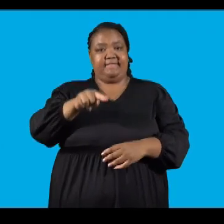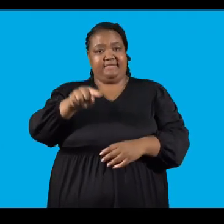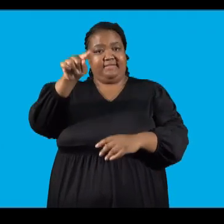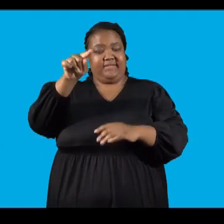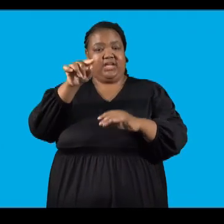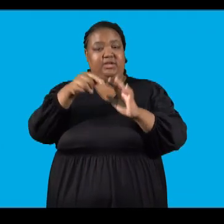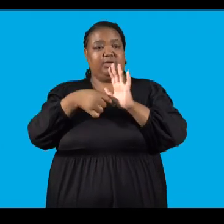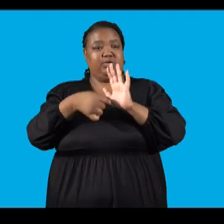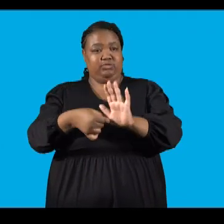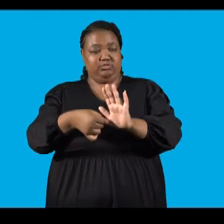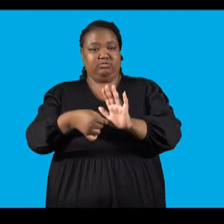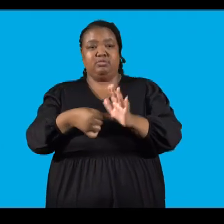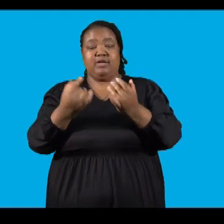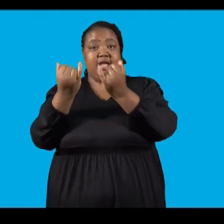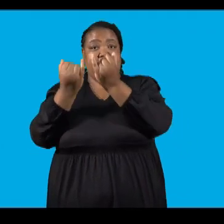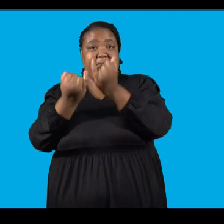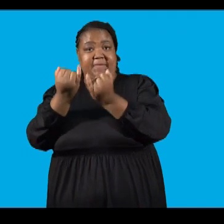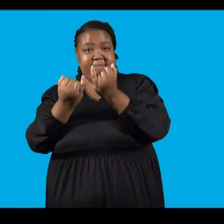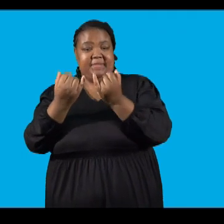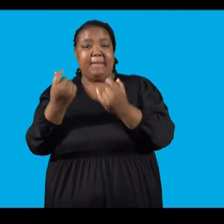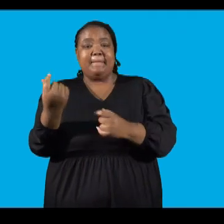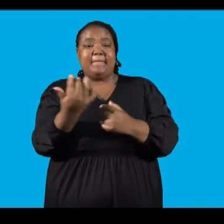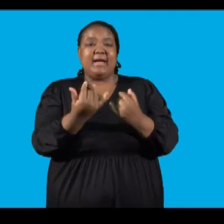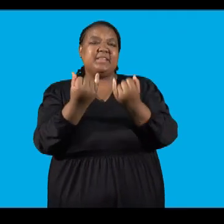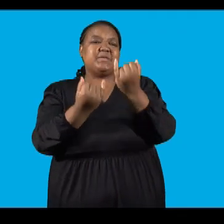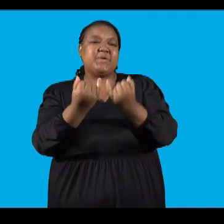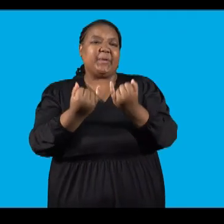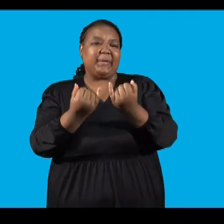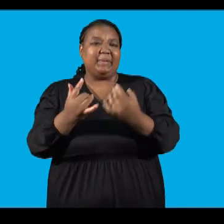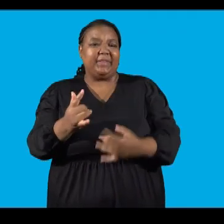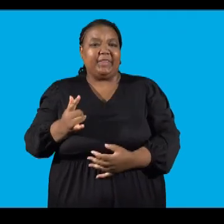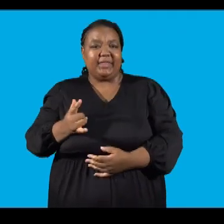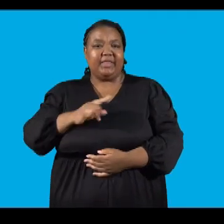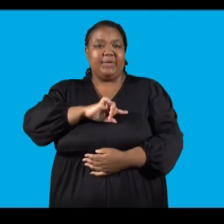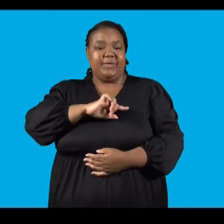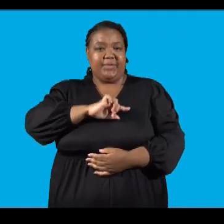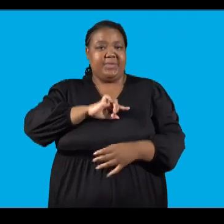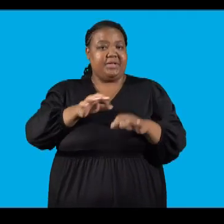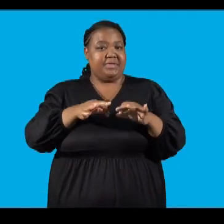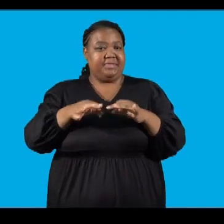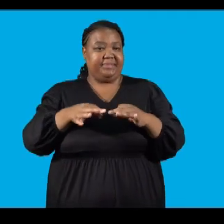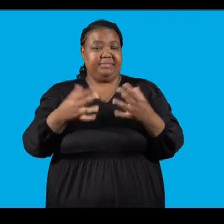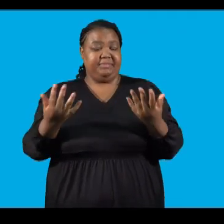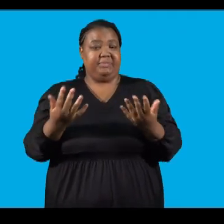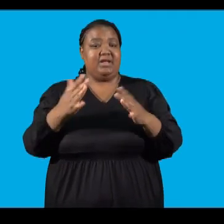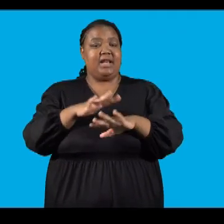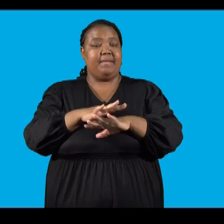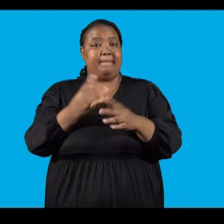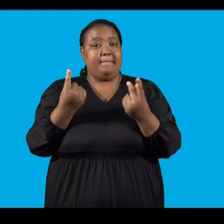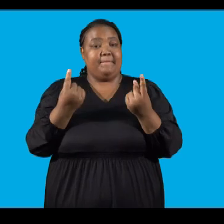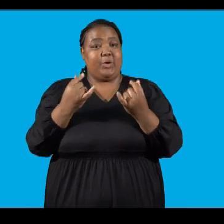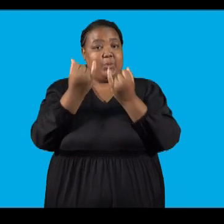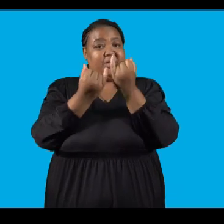are reluctant to compete on the basis of prices, and explaining briefly